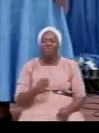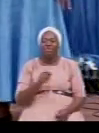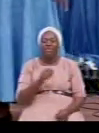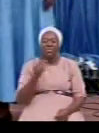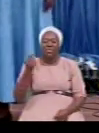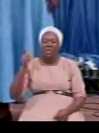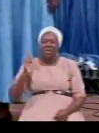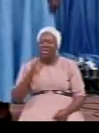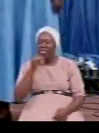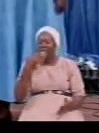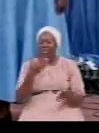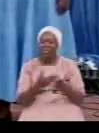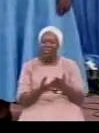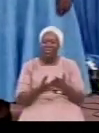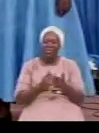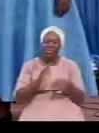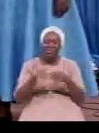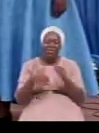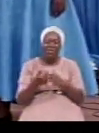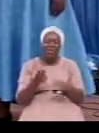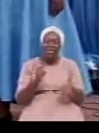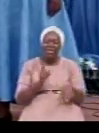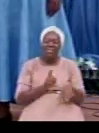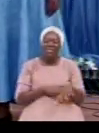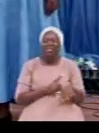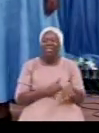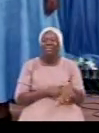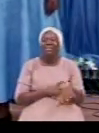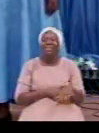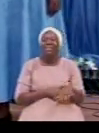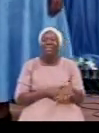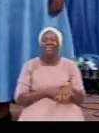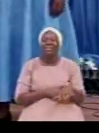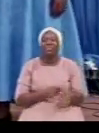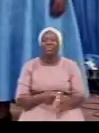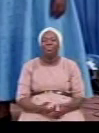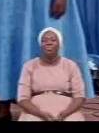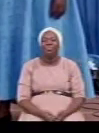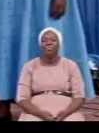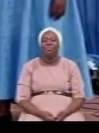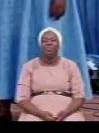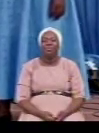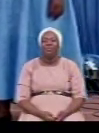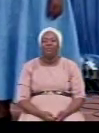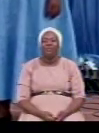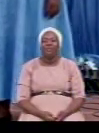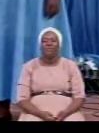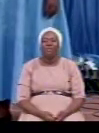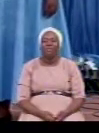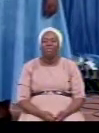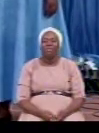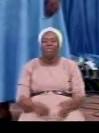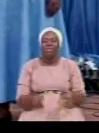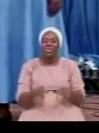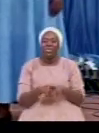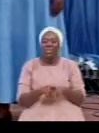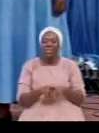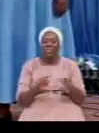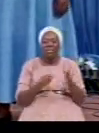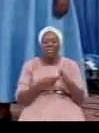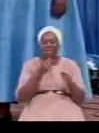good. And all the time, God is good. So this is day